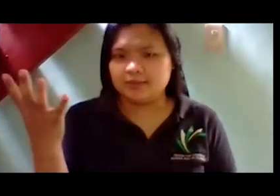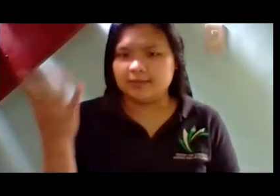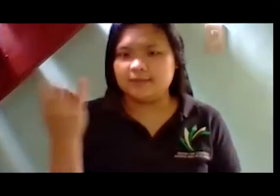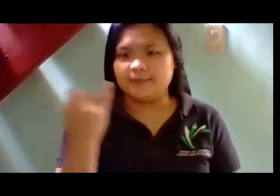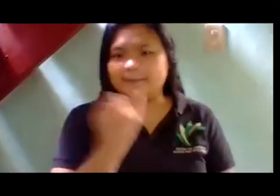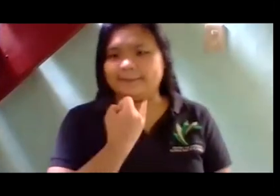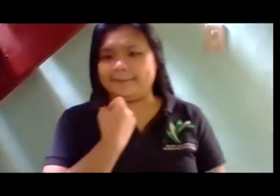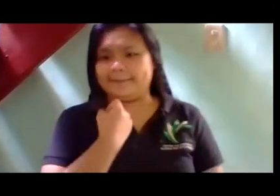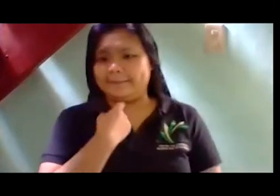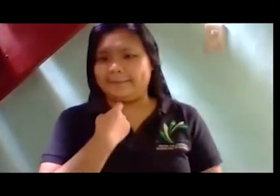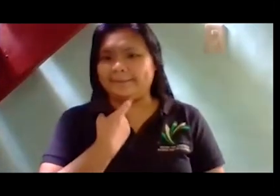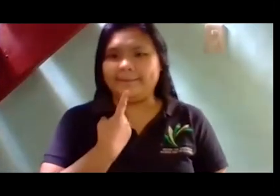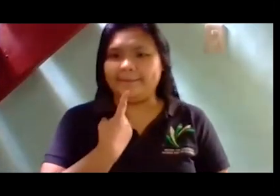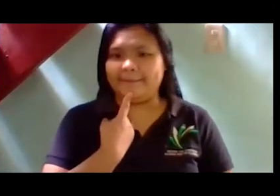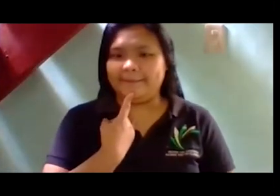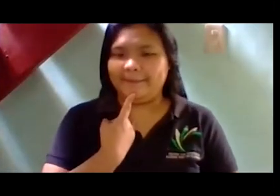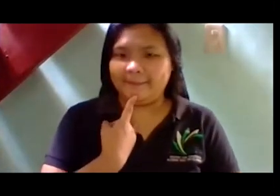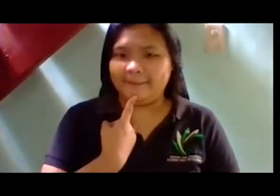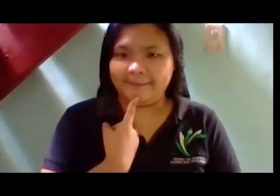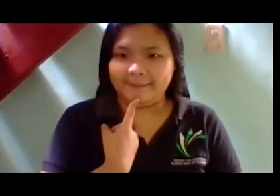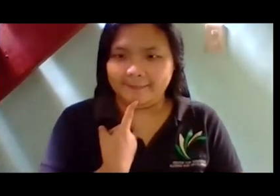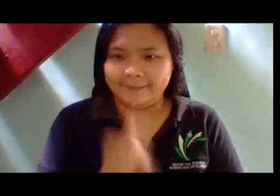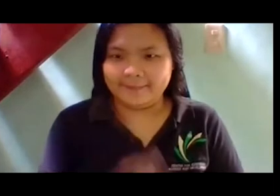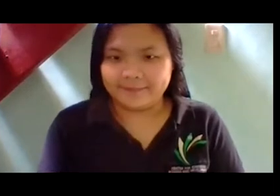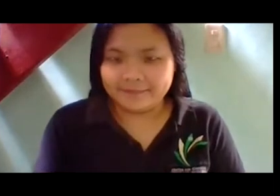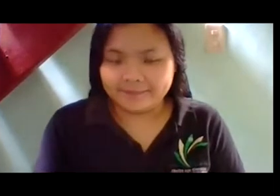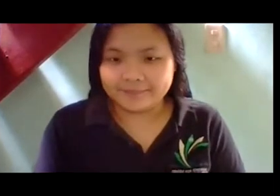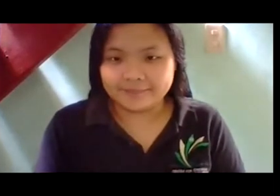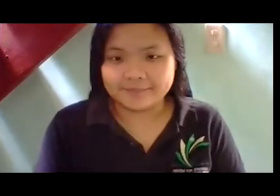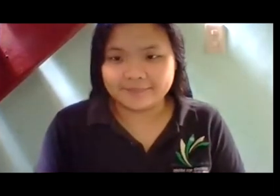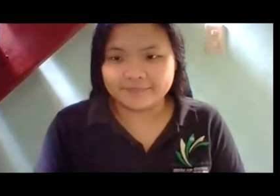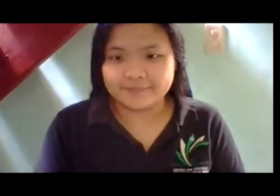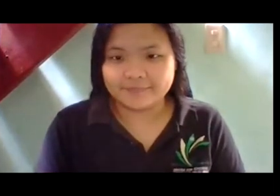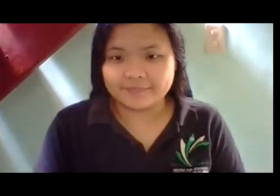How many members does your family have? Right.